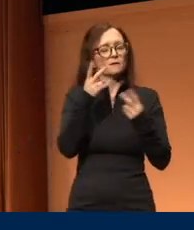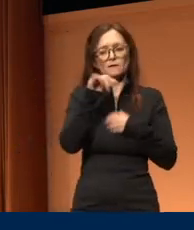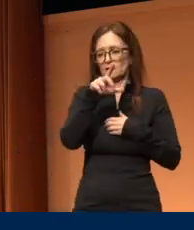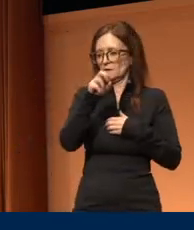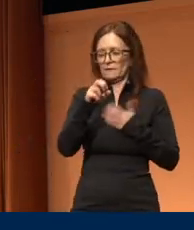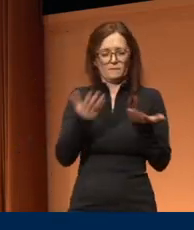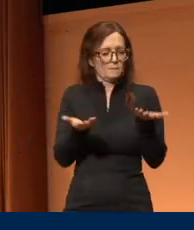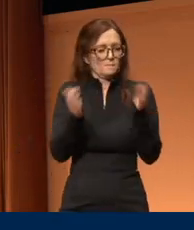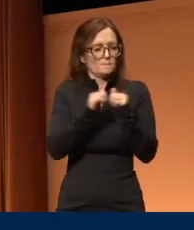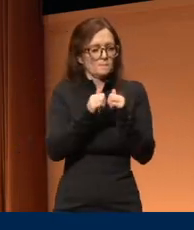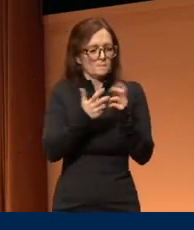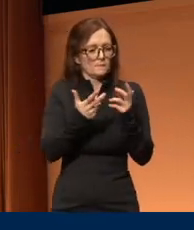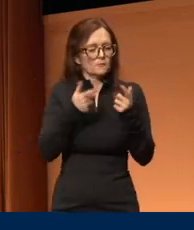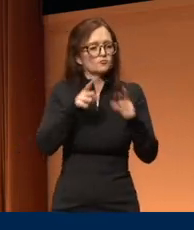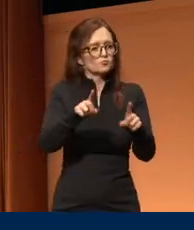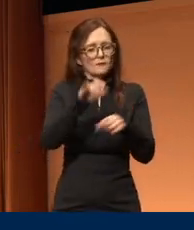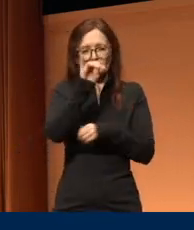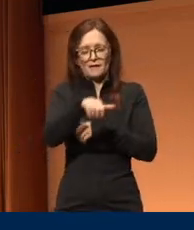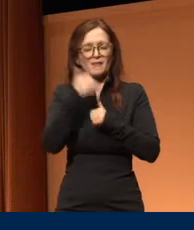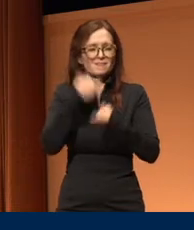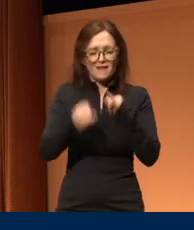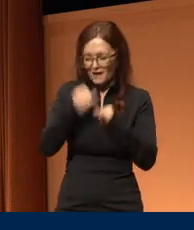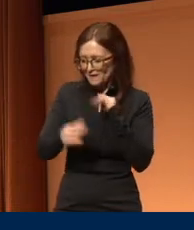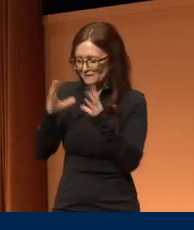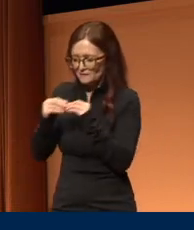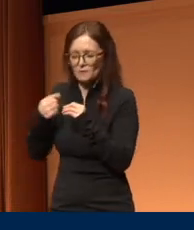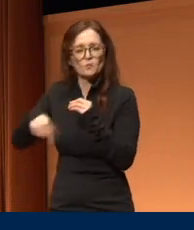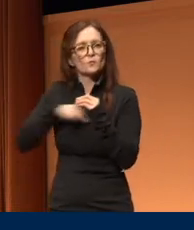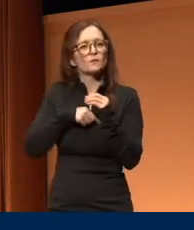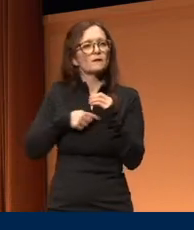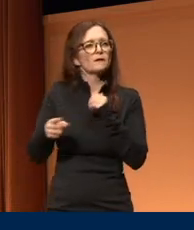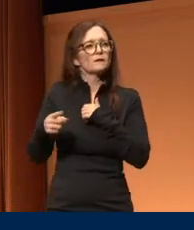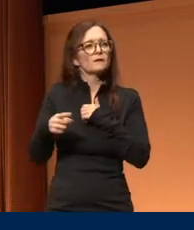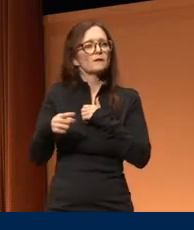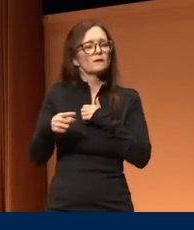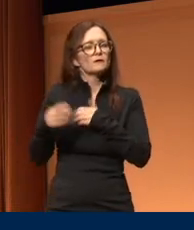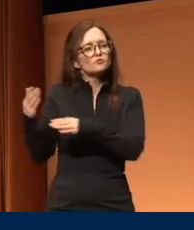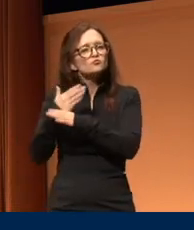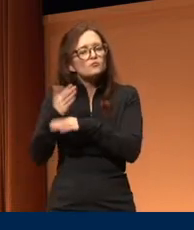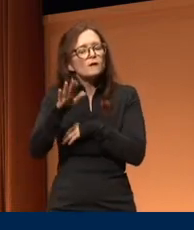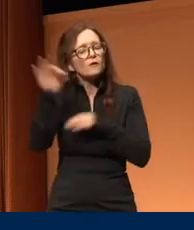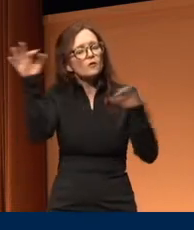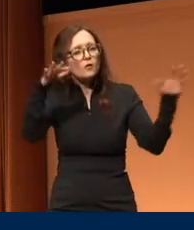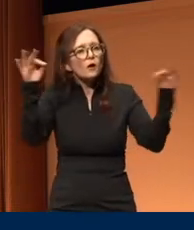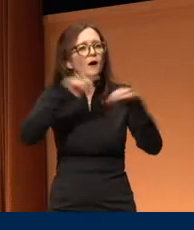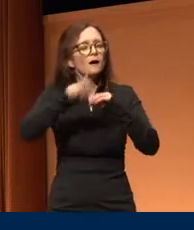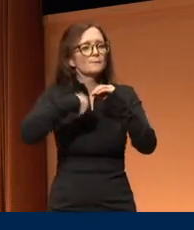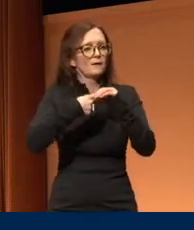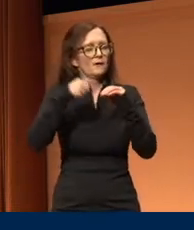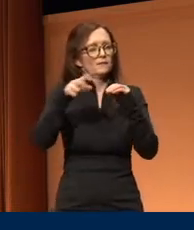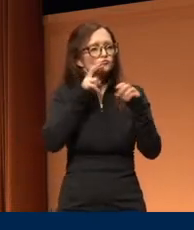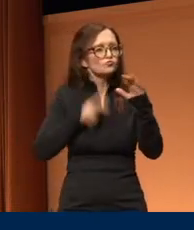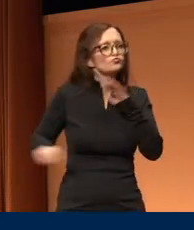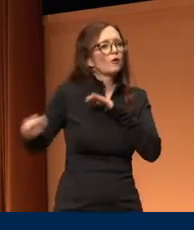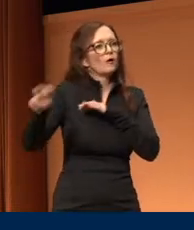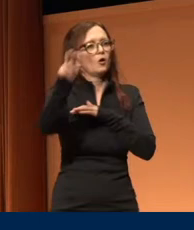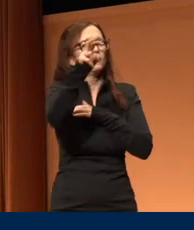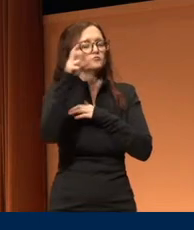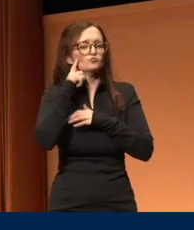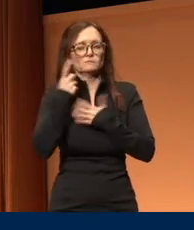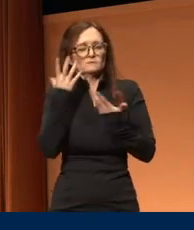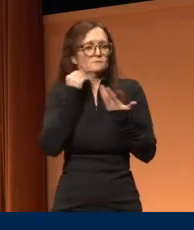most spectacularly during the last session when we gave participants a chance to share their thoughts about the process they had just gone through.